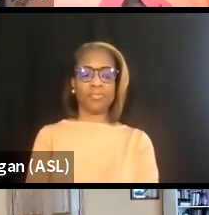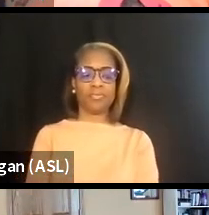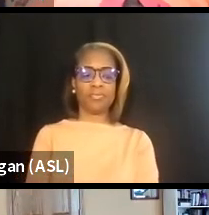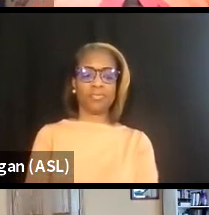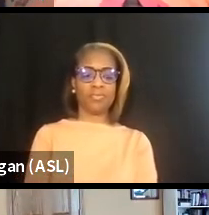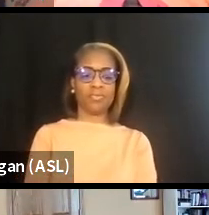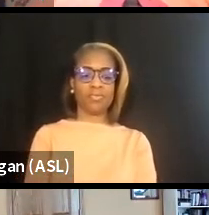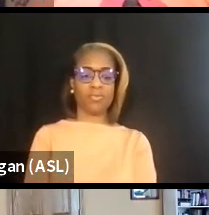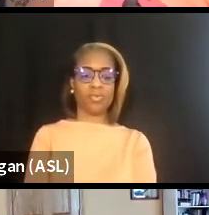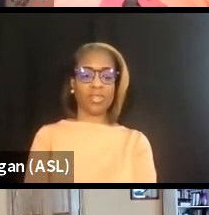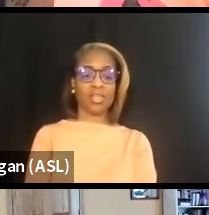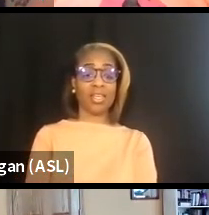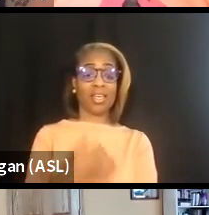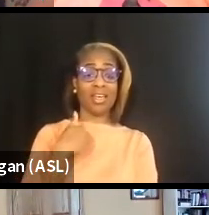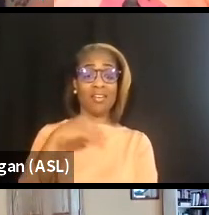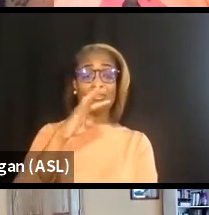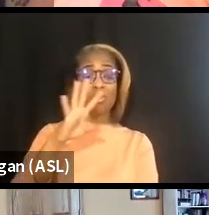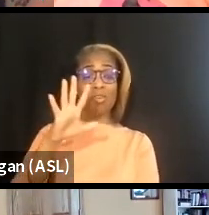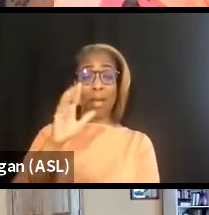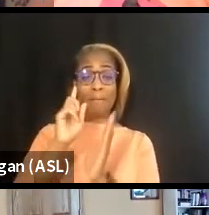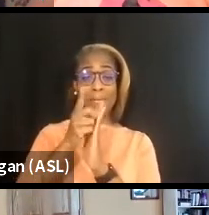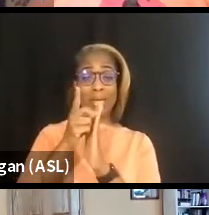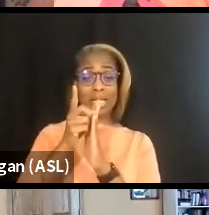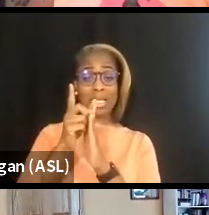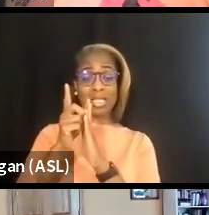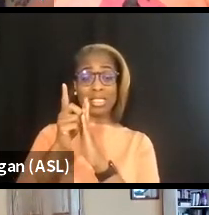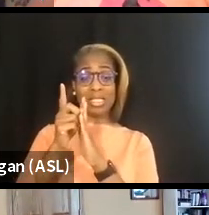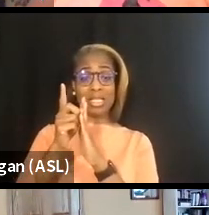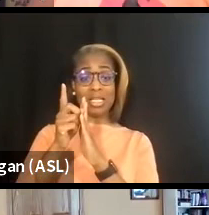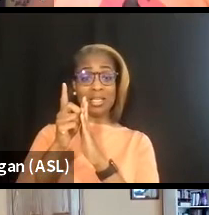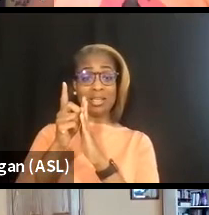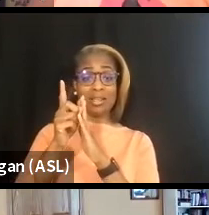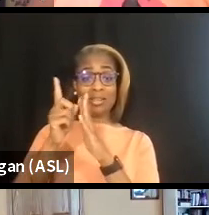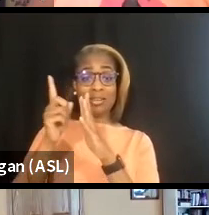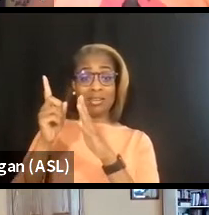Okay. So we have 45 minutes set aside, nothing to do.